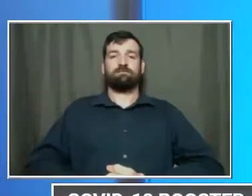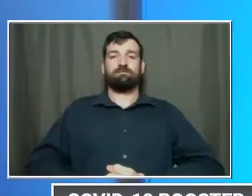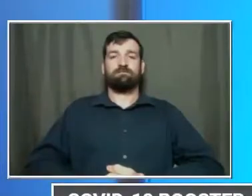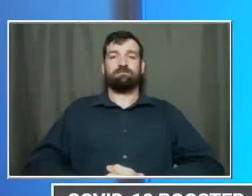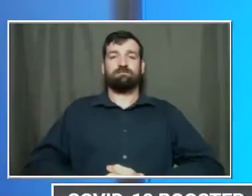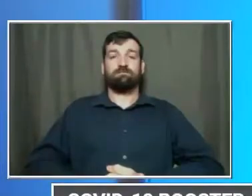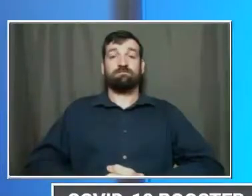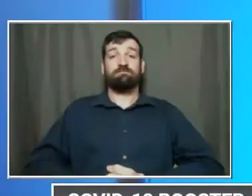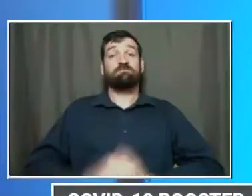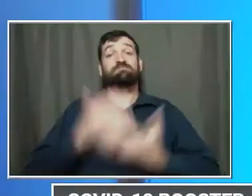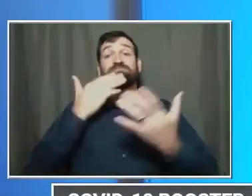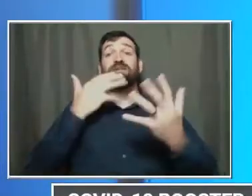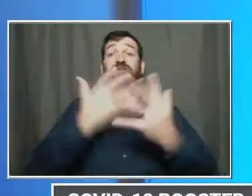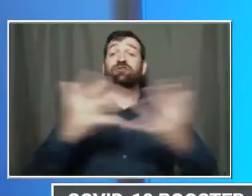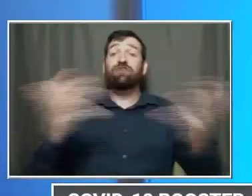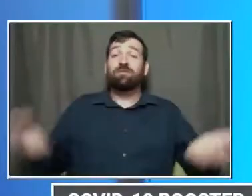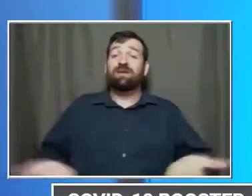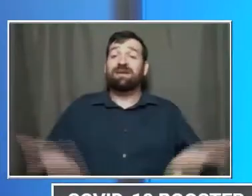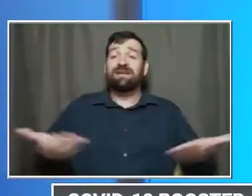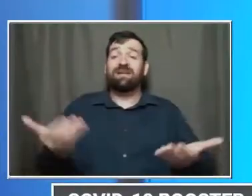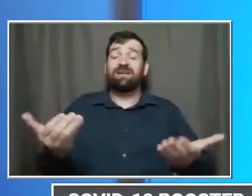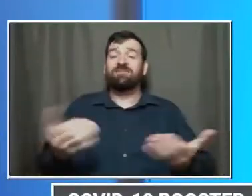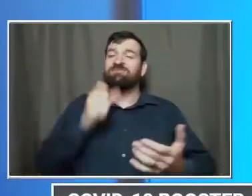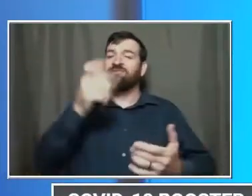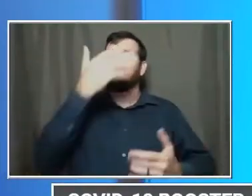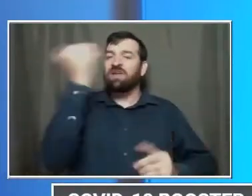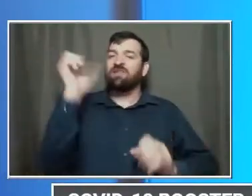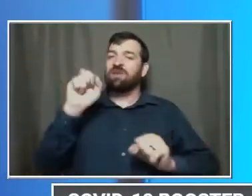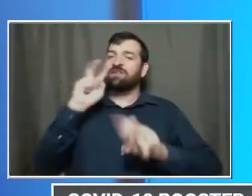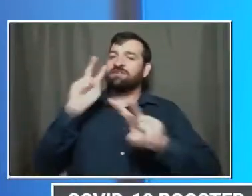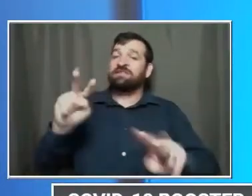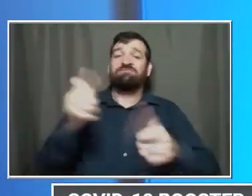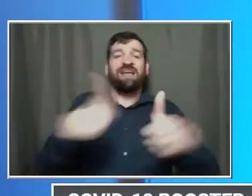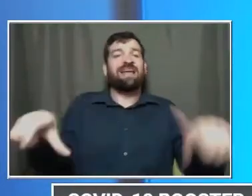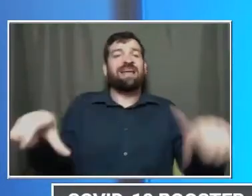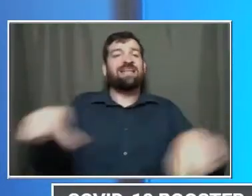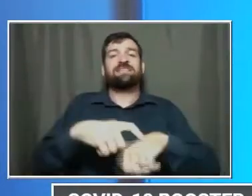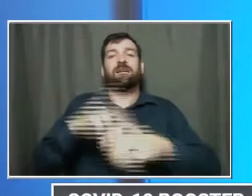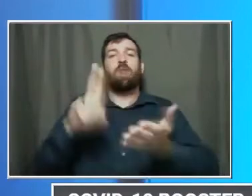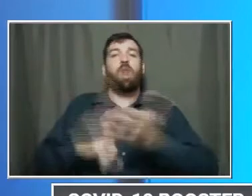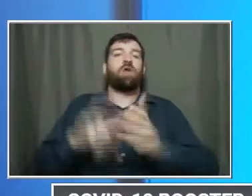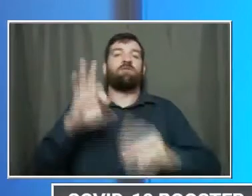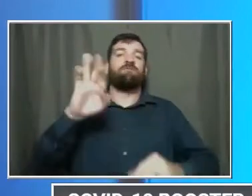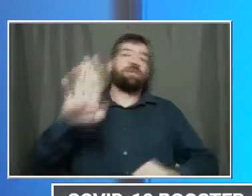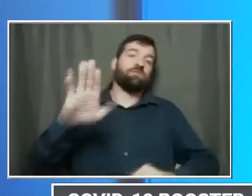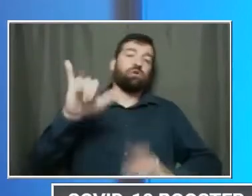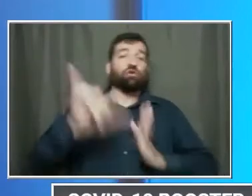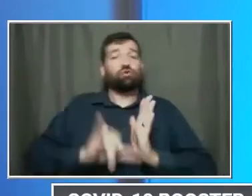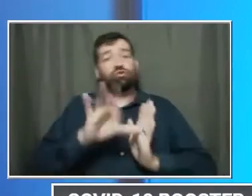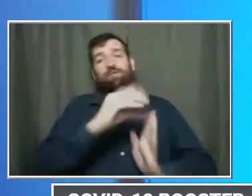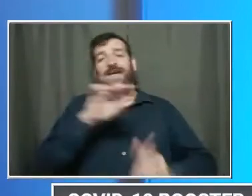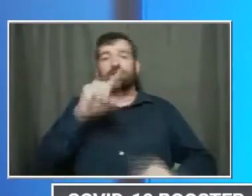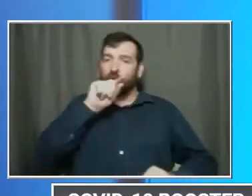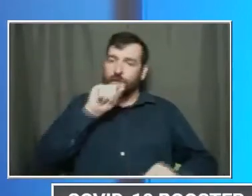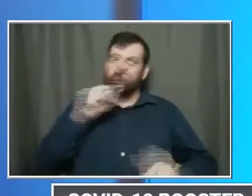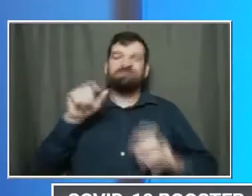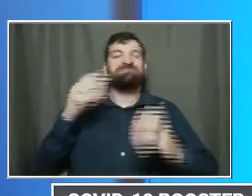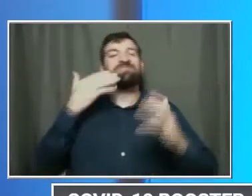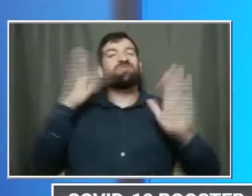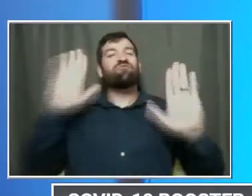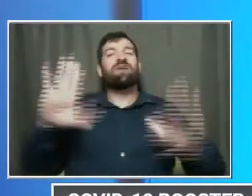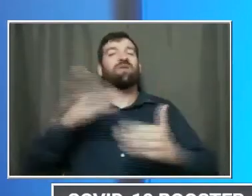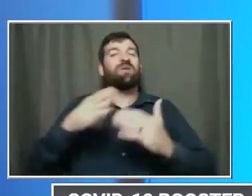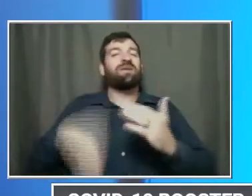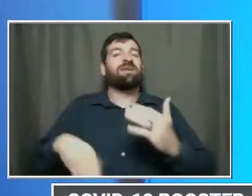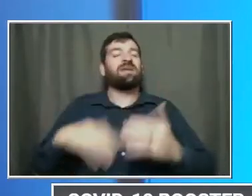Thank you so much for being with us today. Don't forget you can catch our updates anytime by logging onto Facebook, YouTube, and Twitter. Go out, make it a great weekend, rest up.